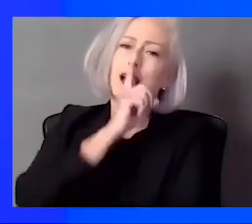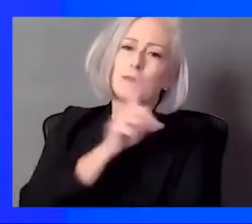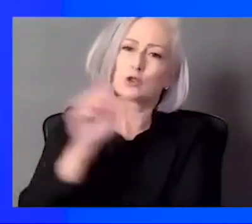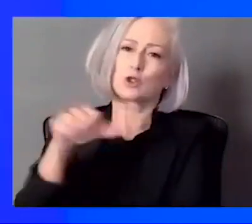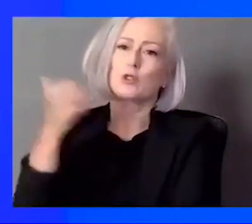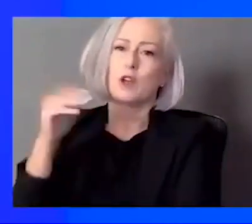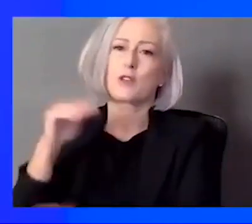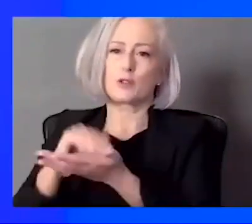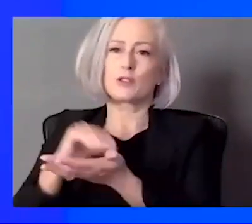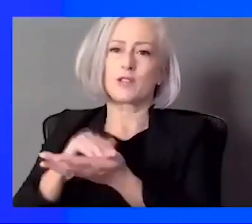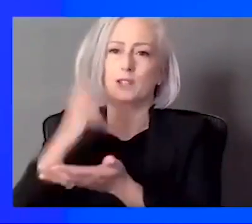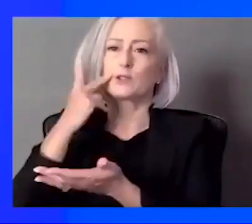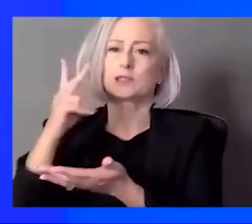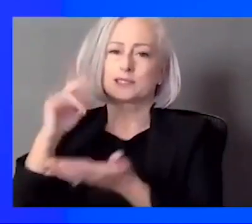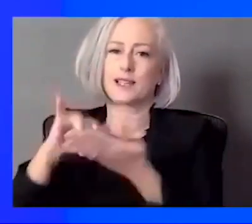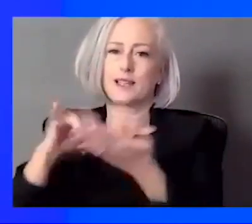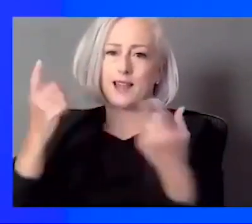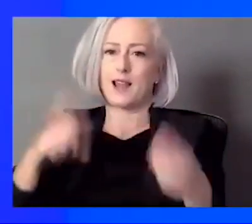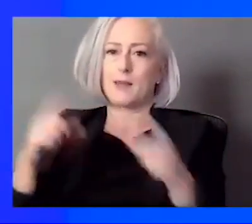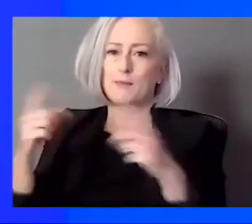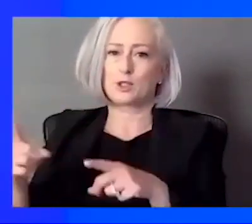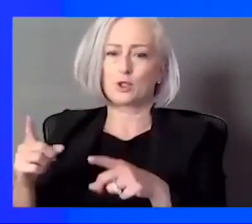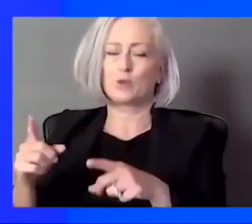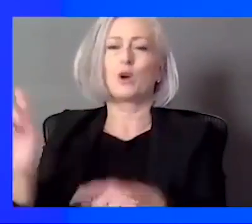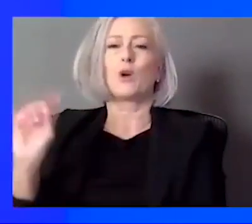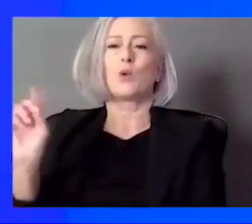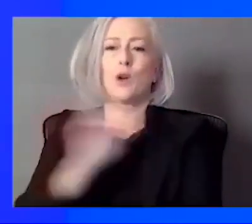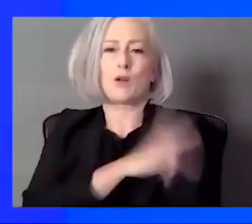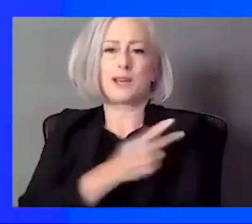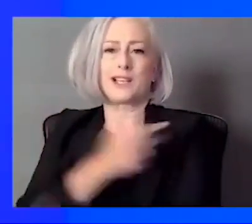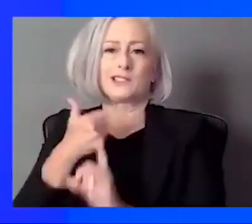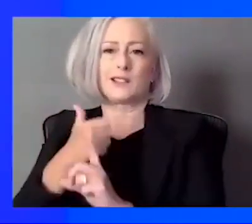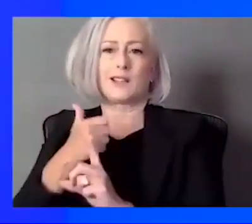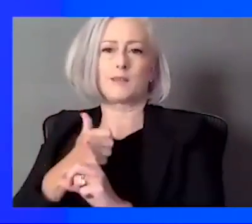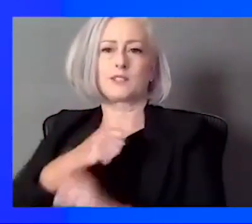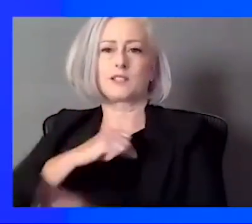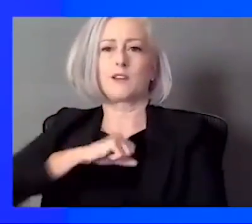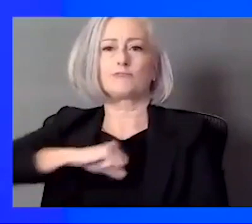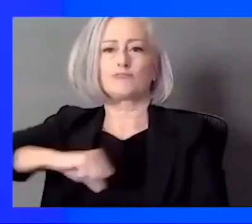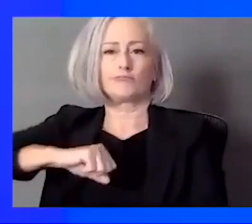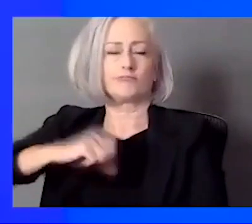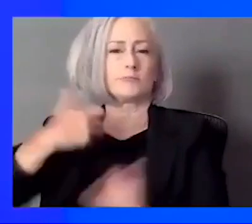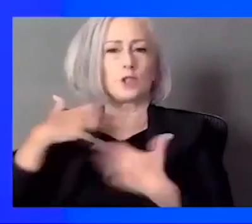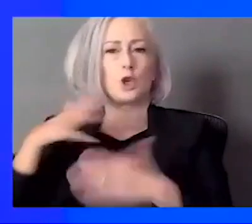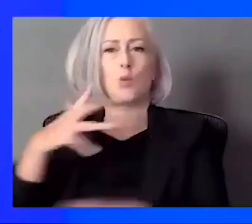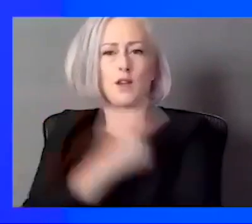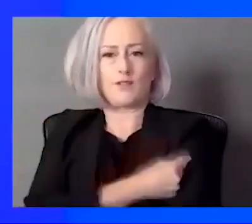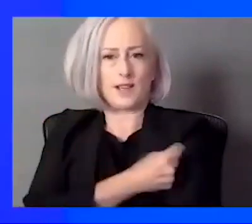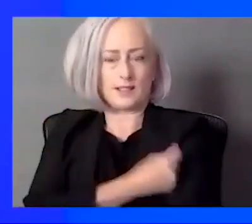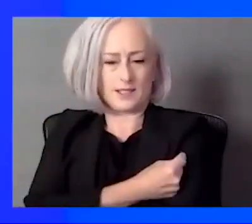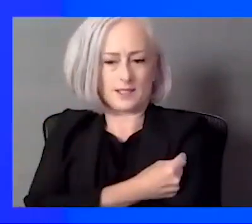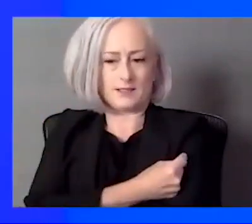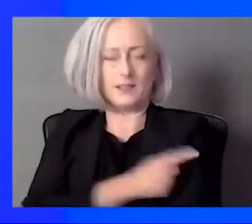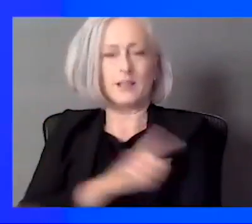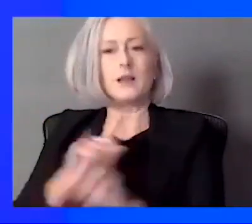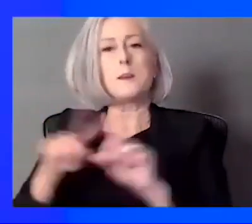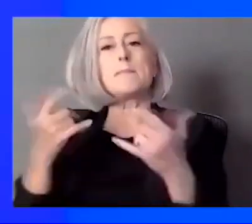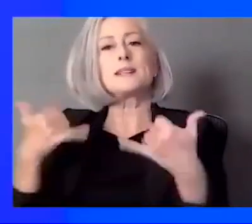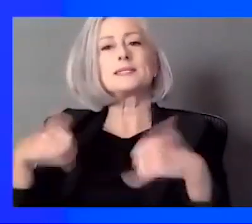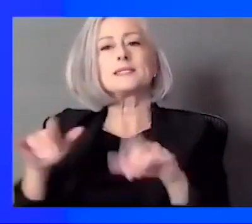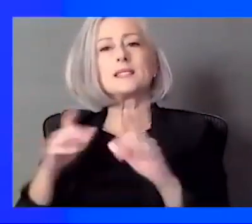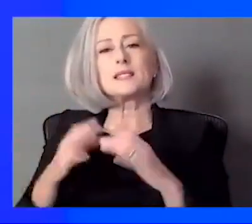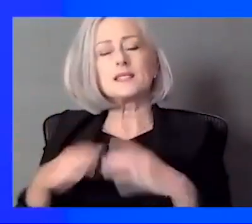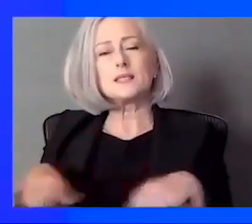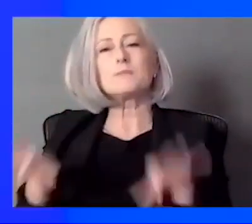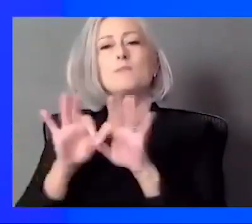continue, again, to give the message, answer the questions as needed, but also there is a lot of just obstinance there and just